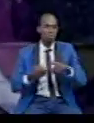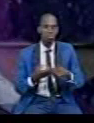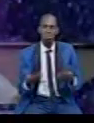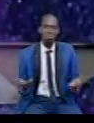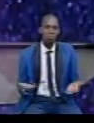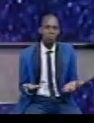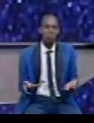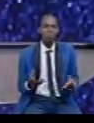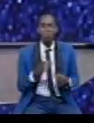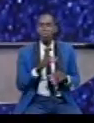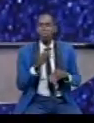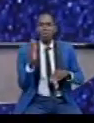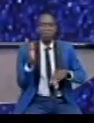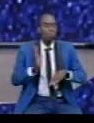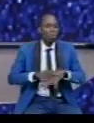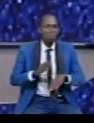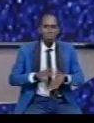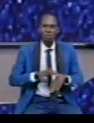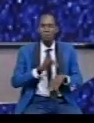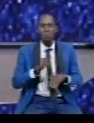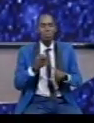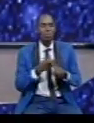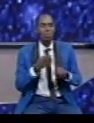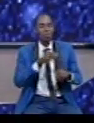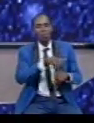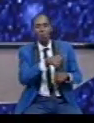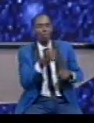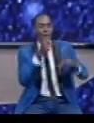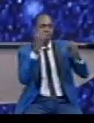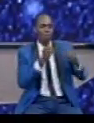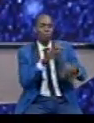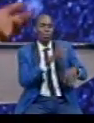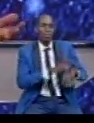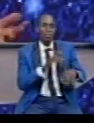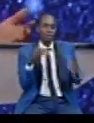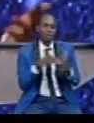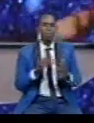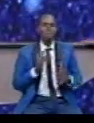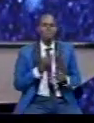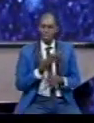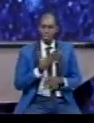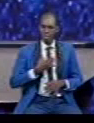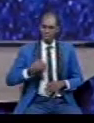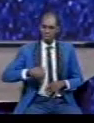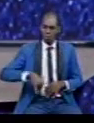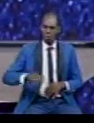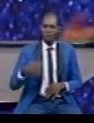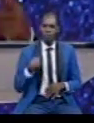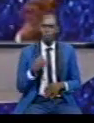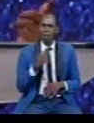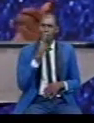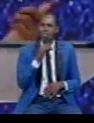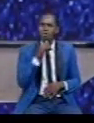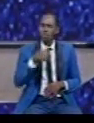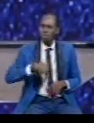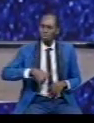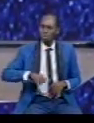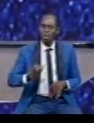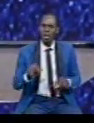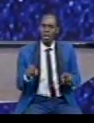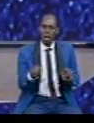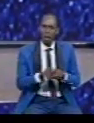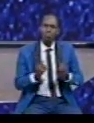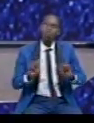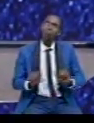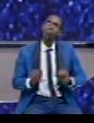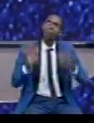no warning from the powers that be, and yet are we as devoted as them? They suffered, they